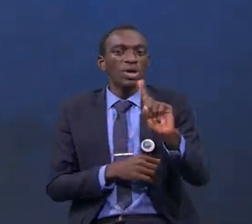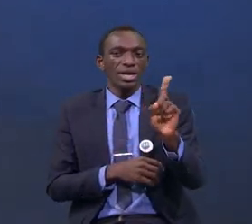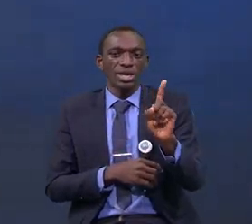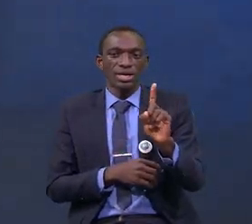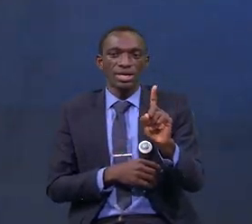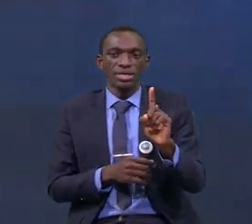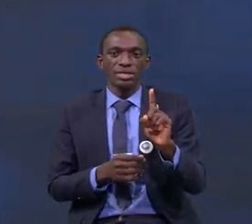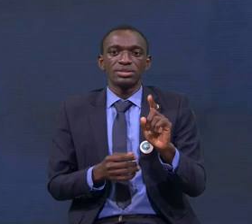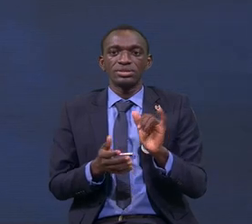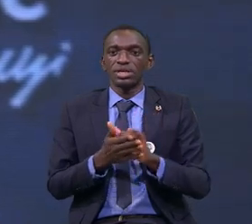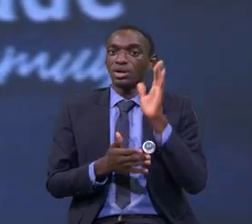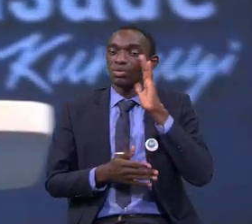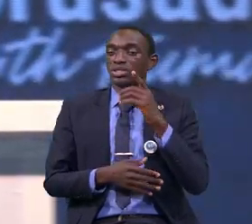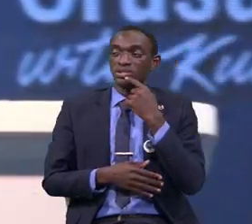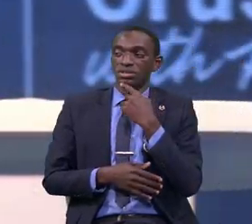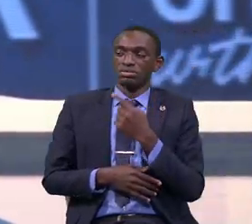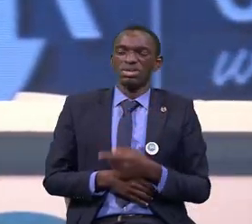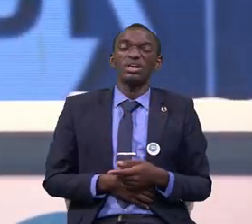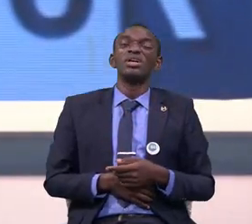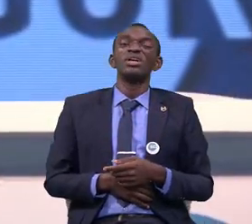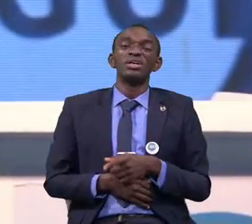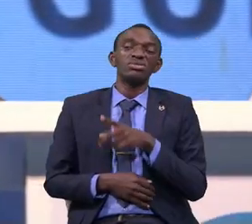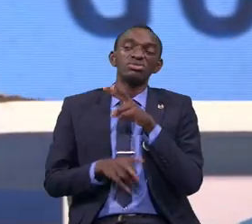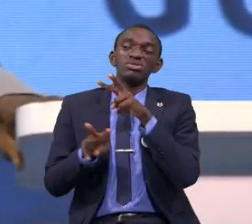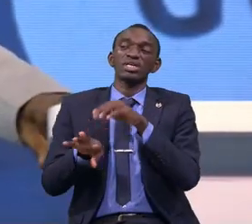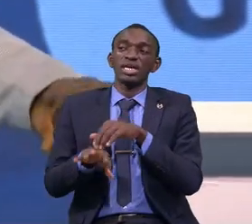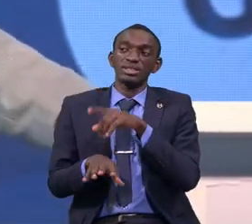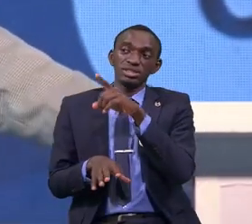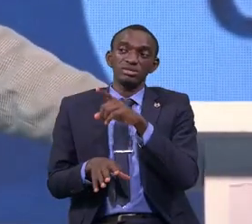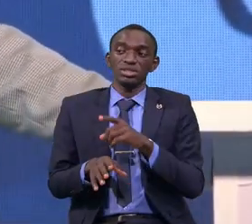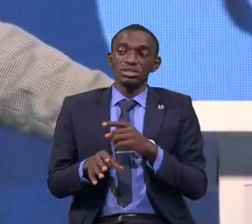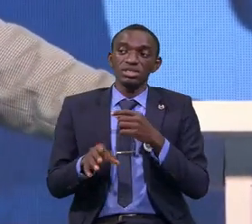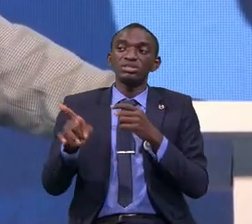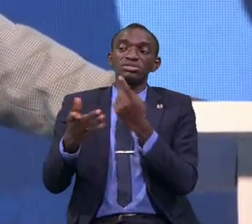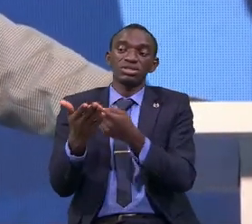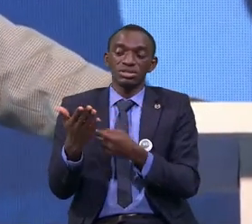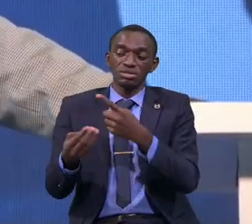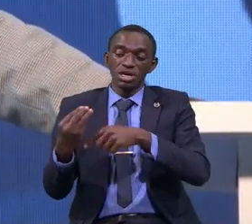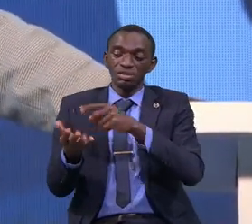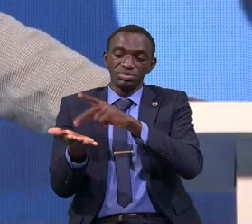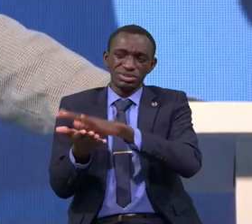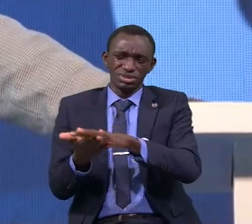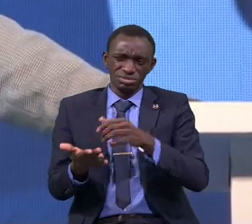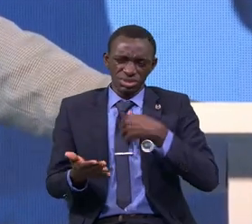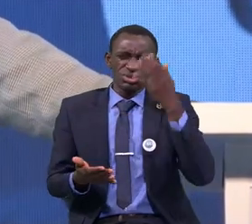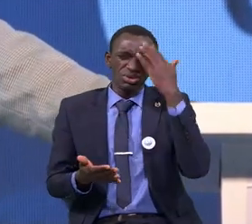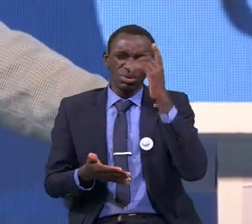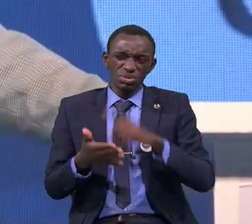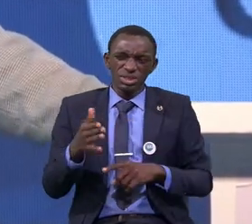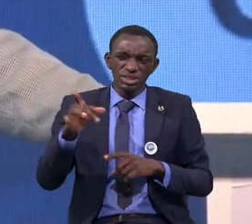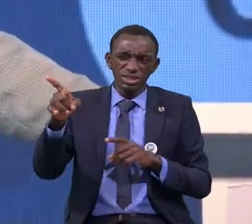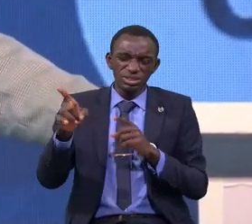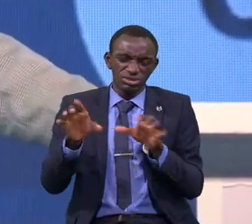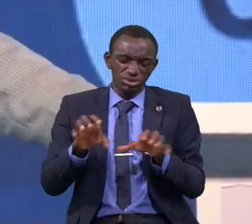was look at the man, he's talking about purity, but I know what we do together in secret. Nobody